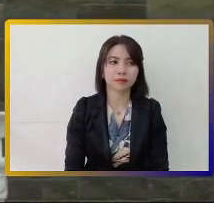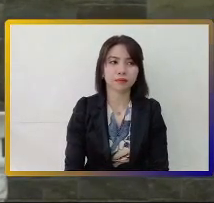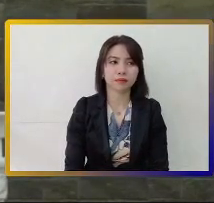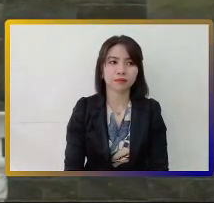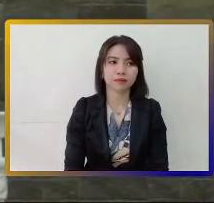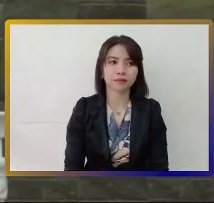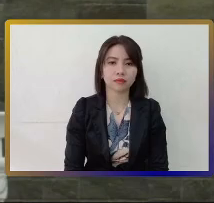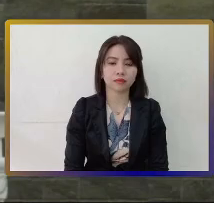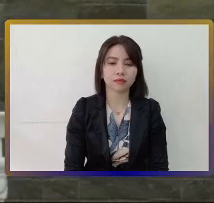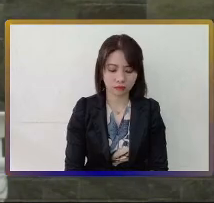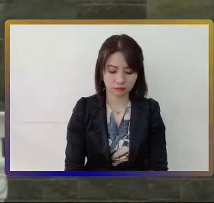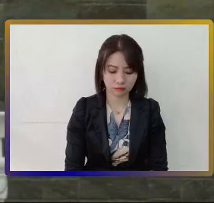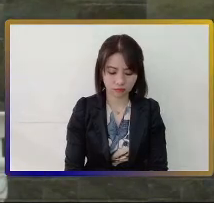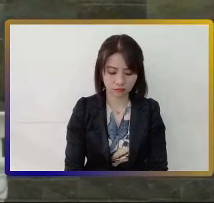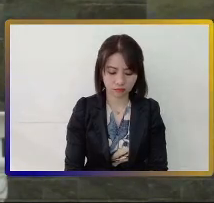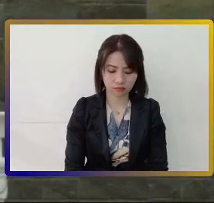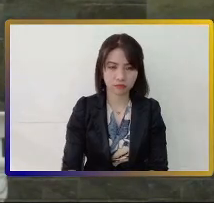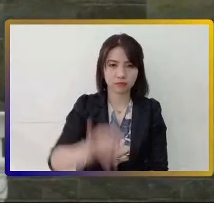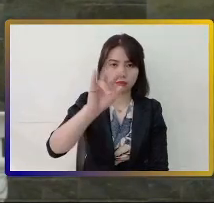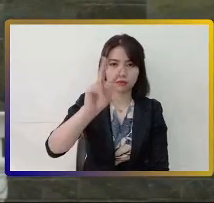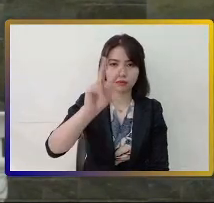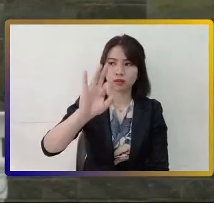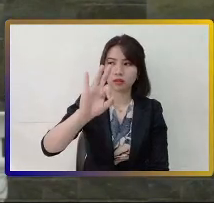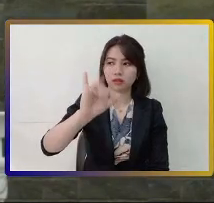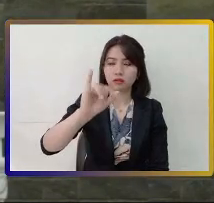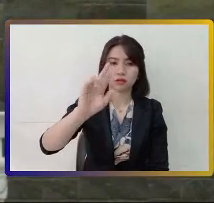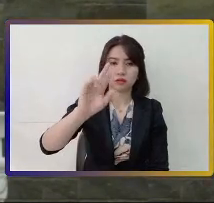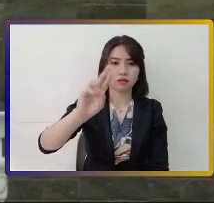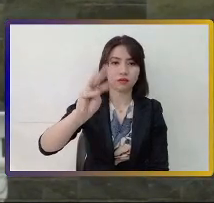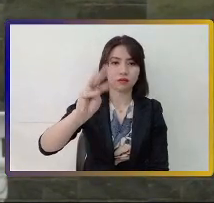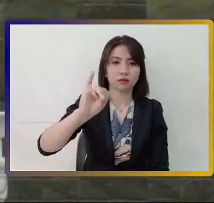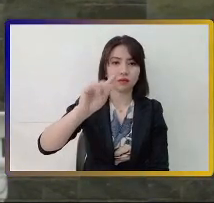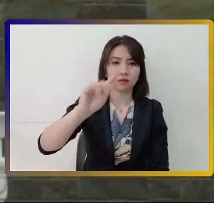infirmity. Now, infirmity is often discussed or